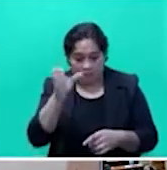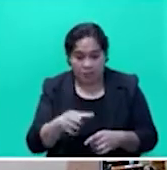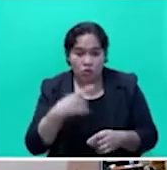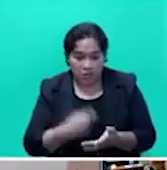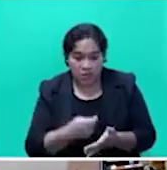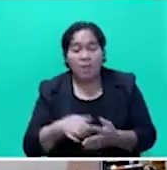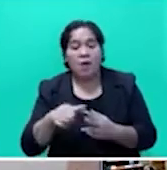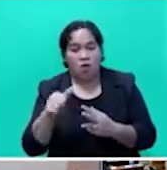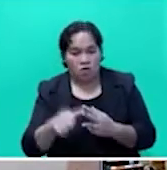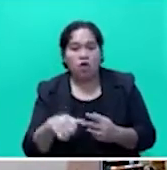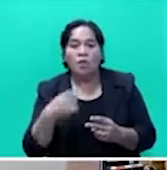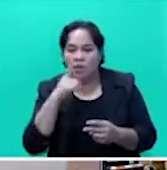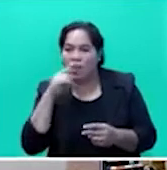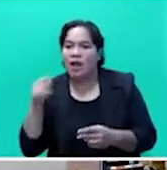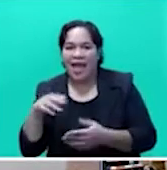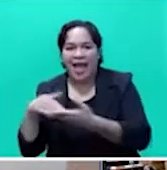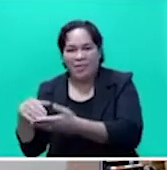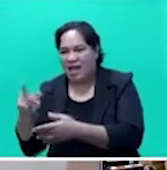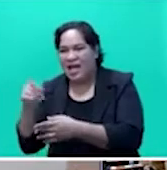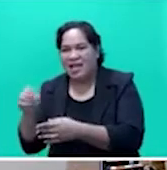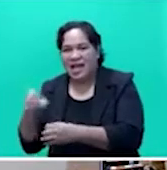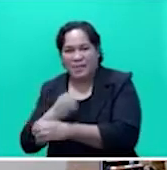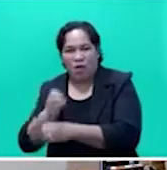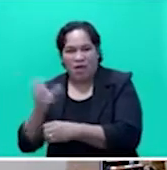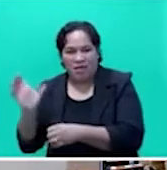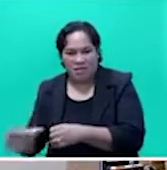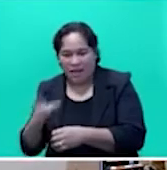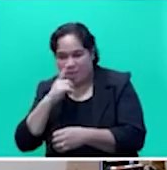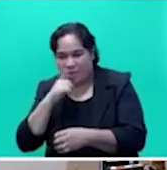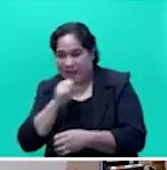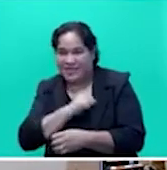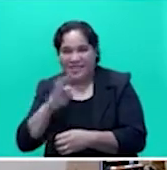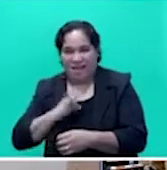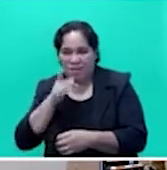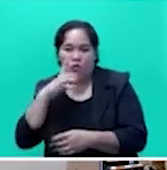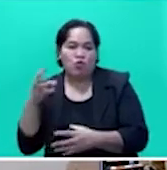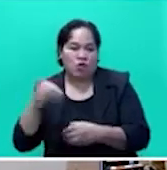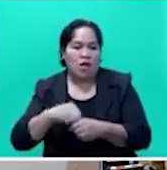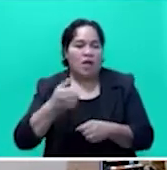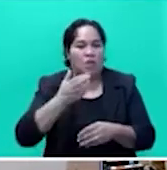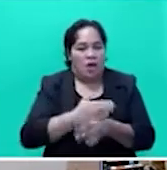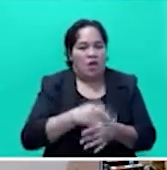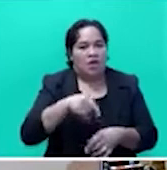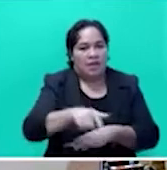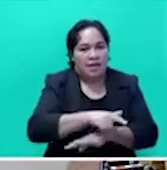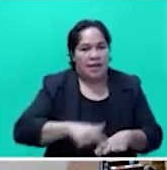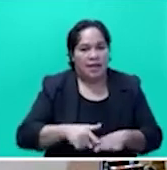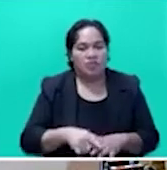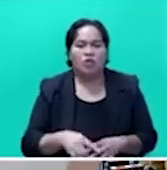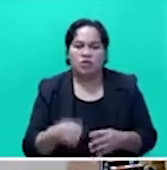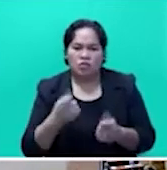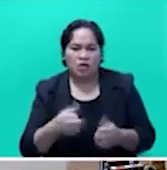land, but for people that can be employed. So it has an impact on economic growth and development in this particular country.